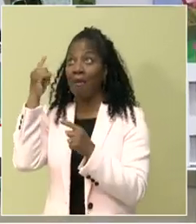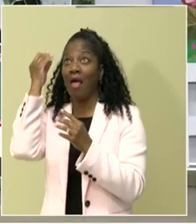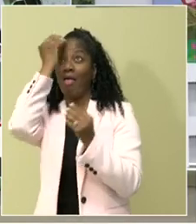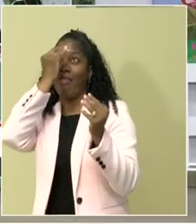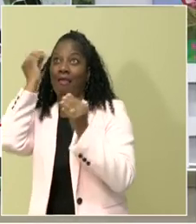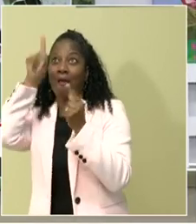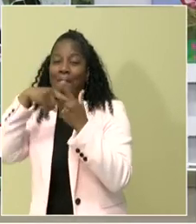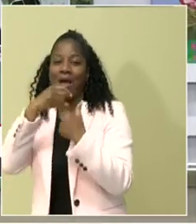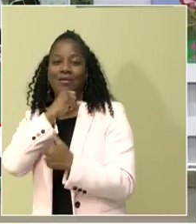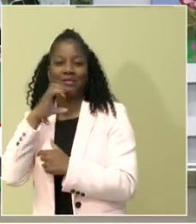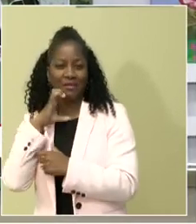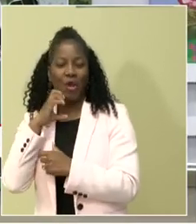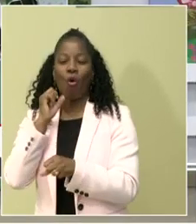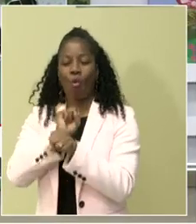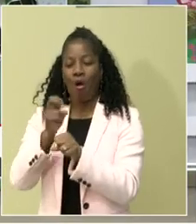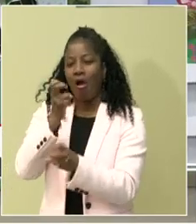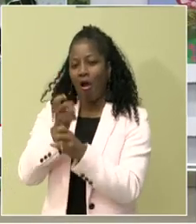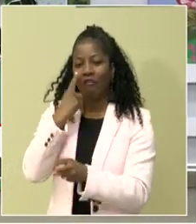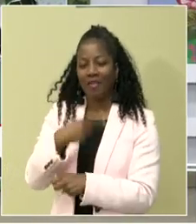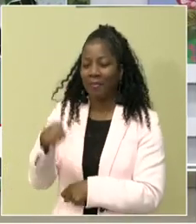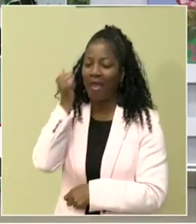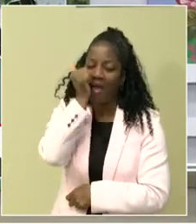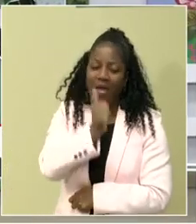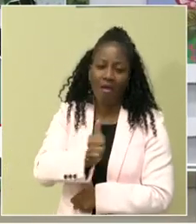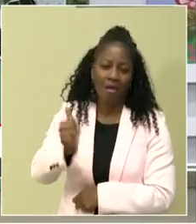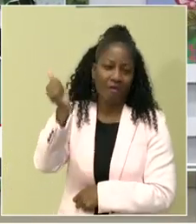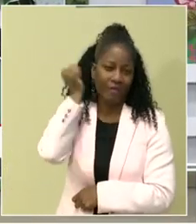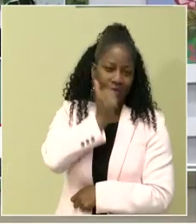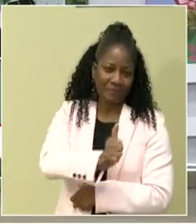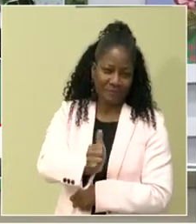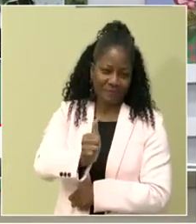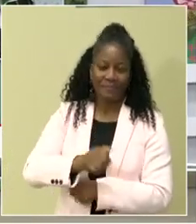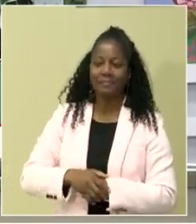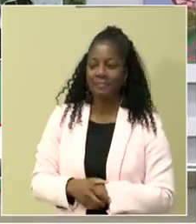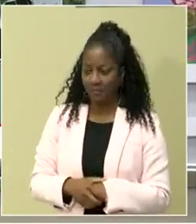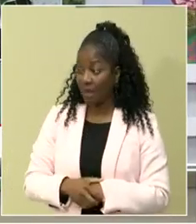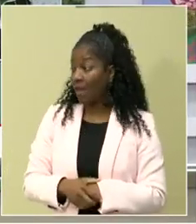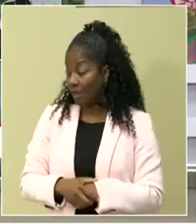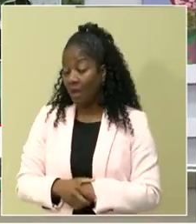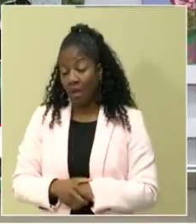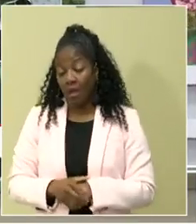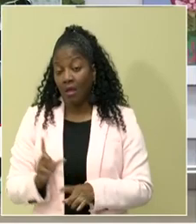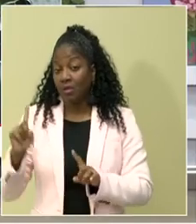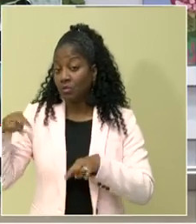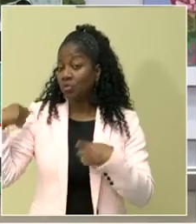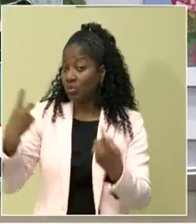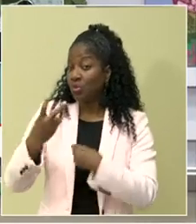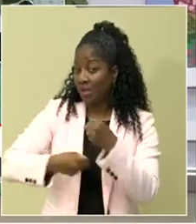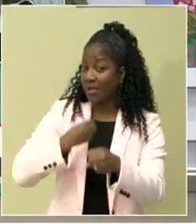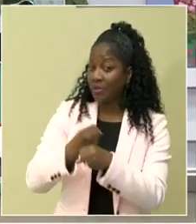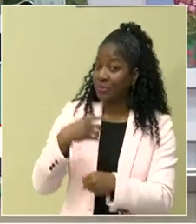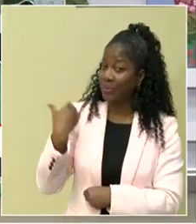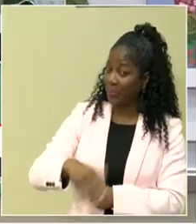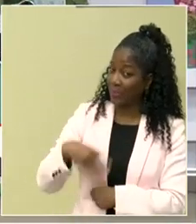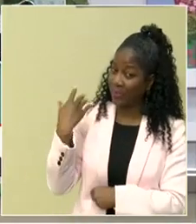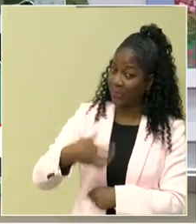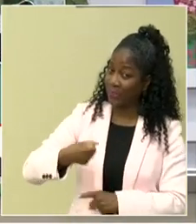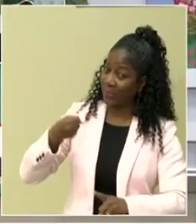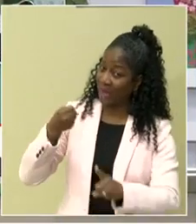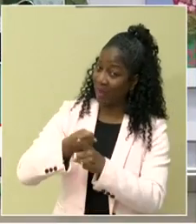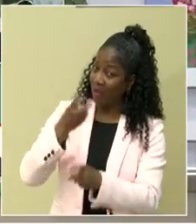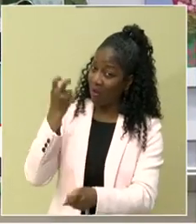and works hard for them every single day. We had a time these last 2 years, haven't we? I want